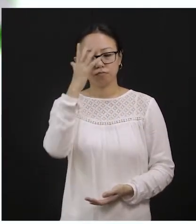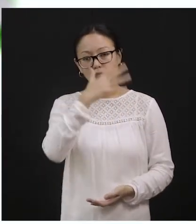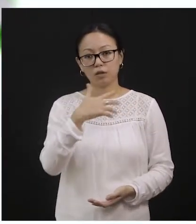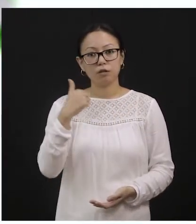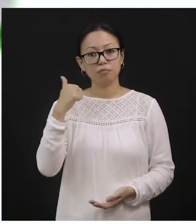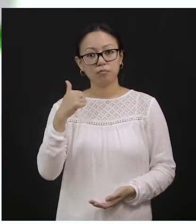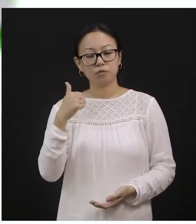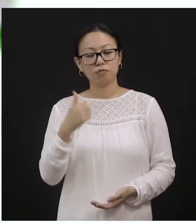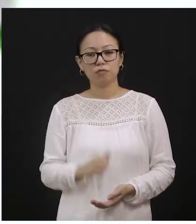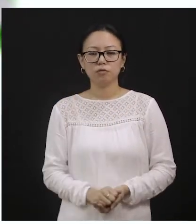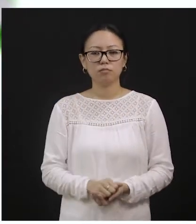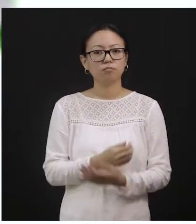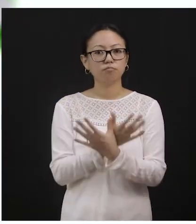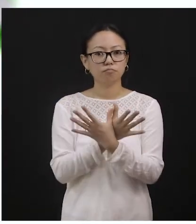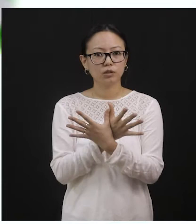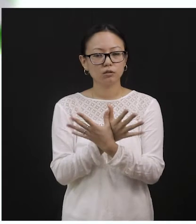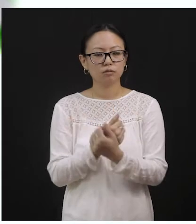beautiful creature.